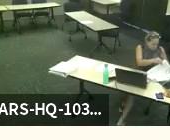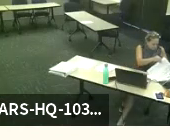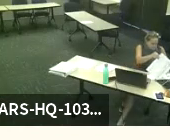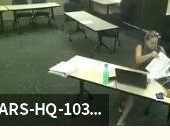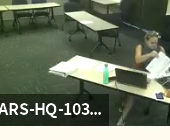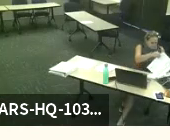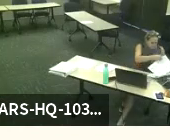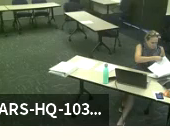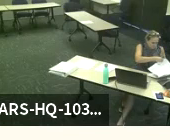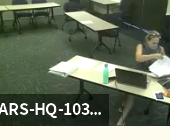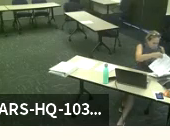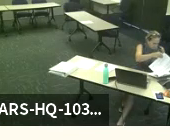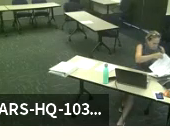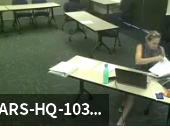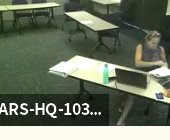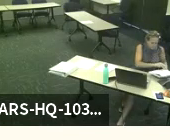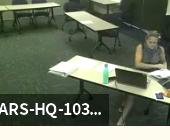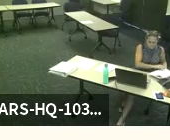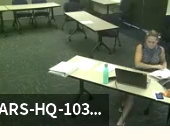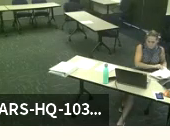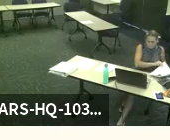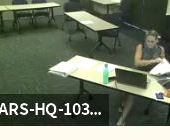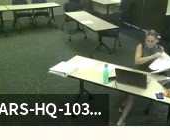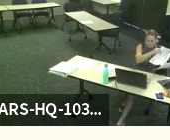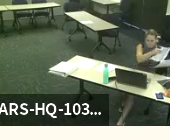Let's see.